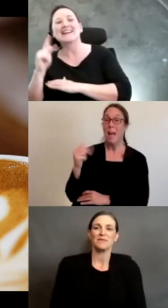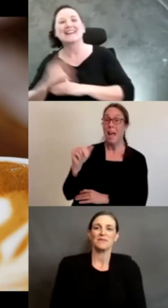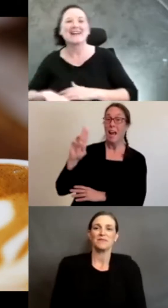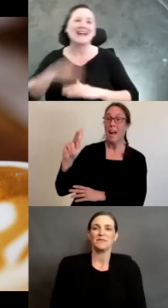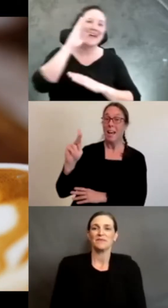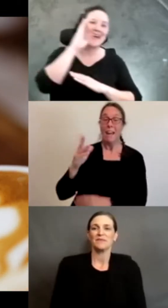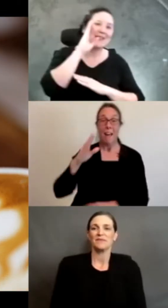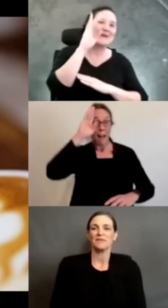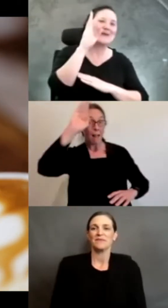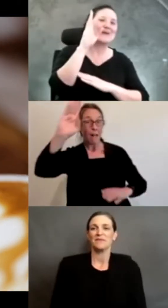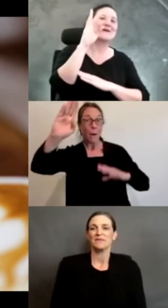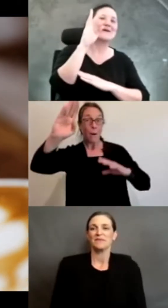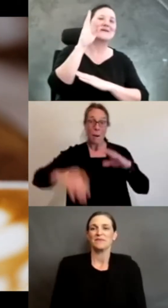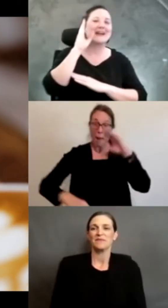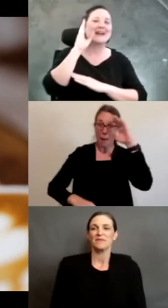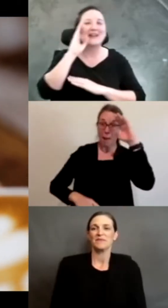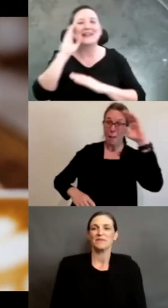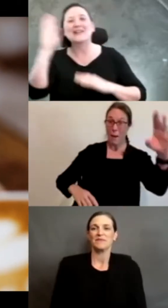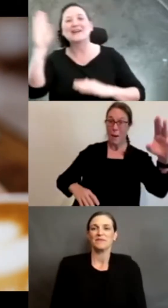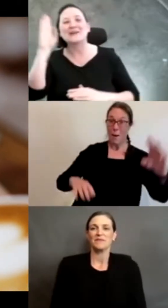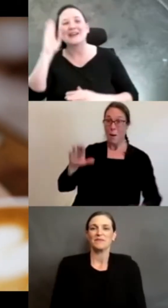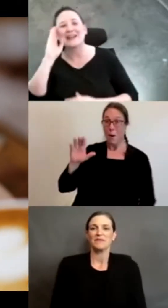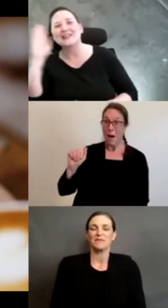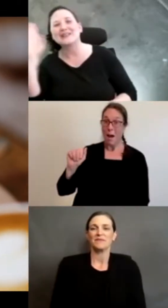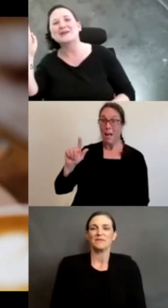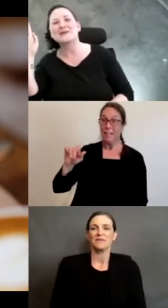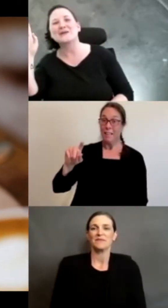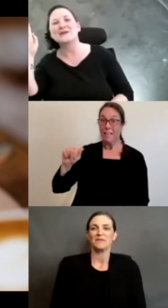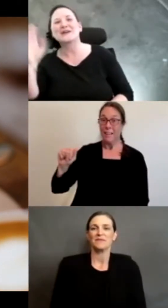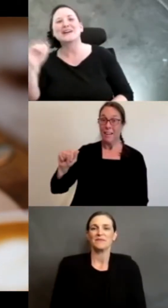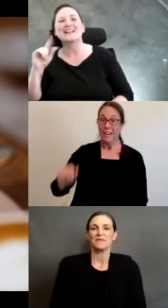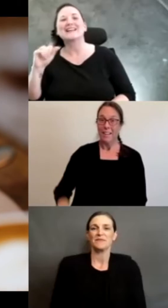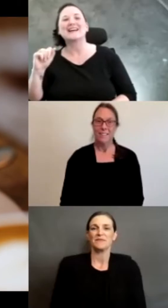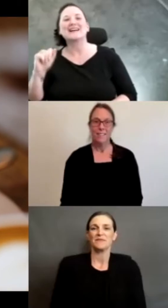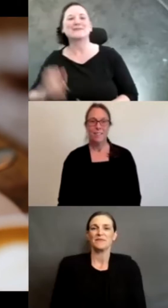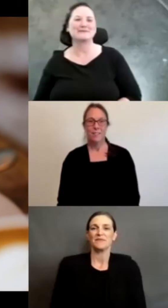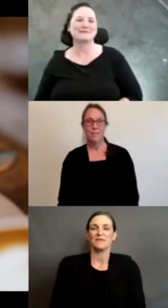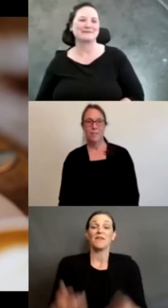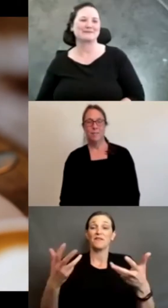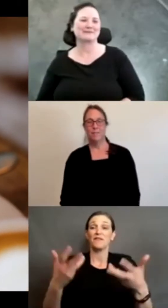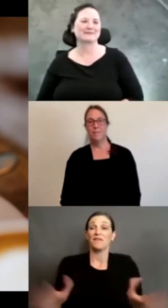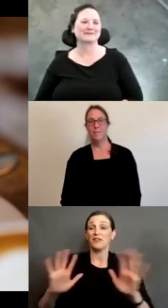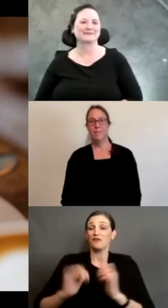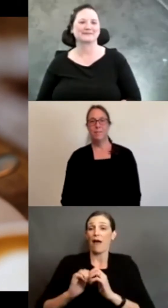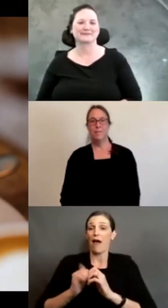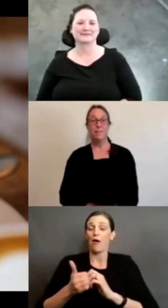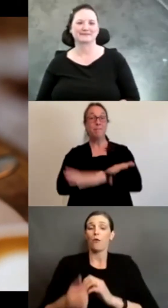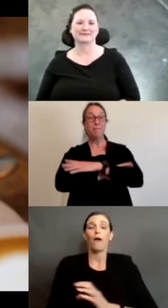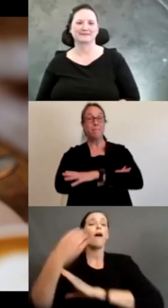hello, hello, Alita. They finish with a crossed arm pose.